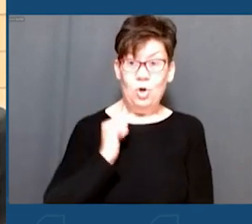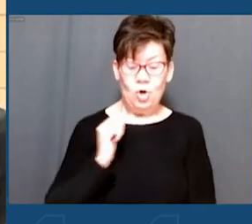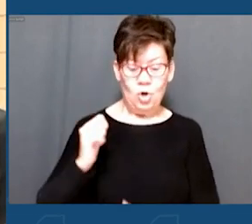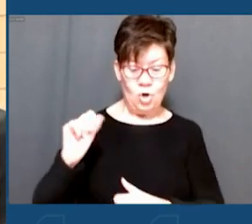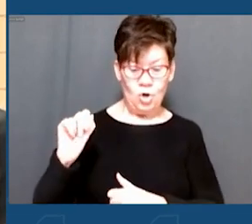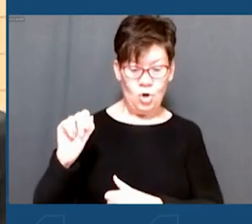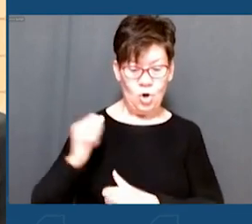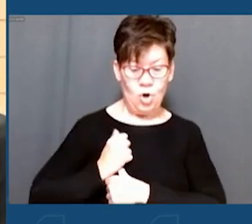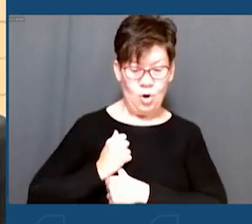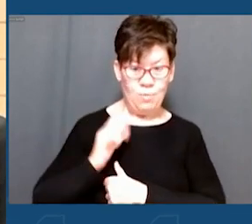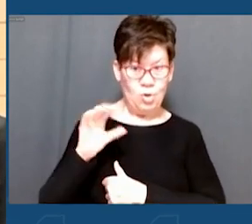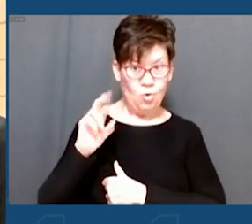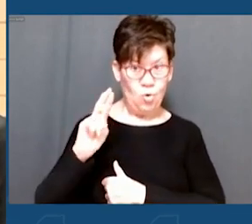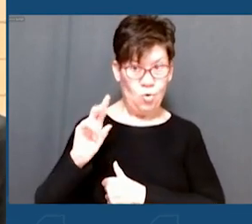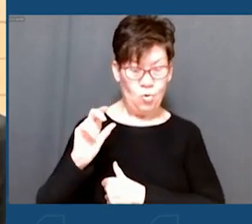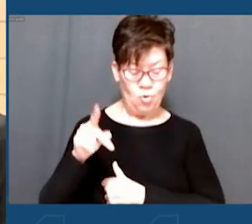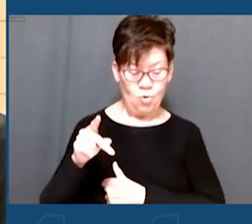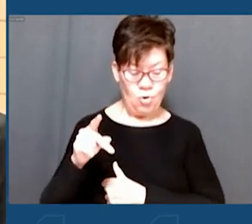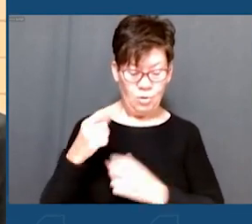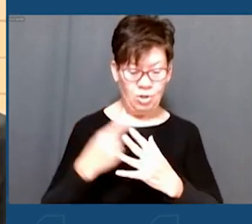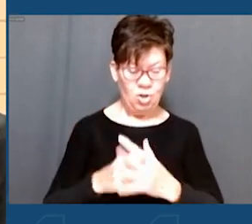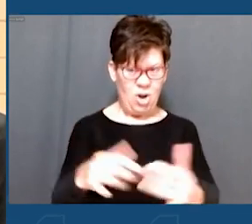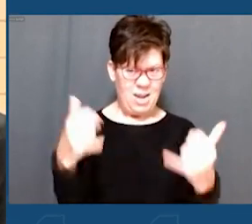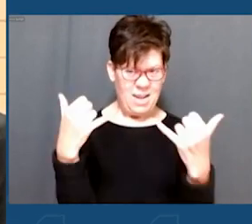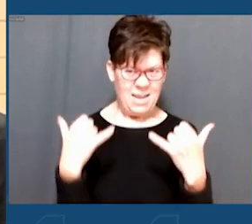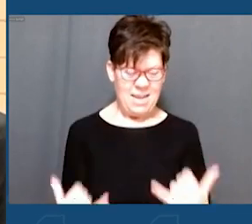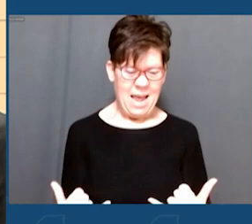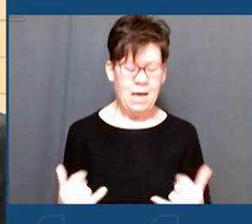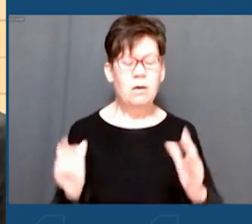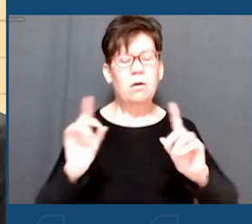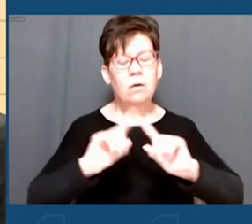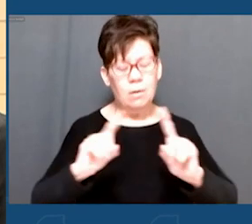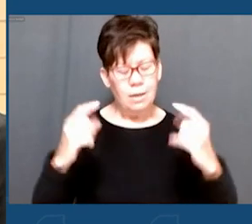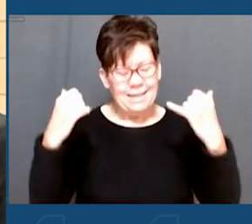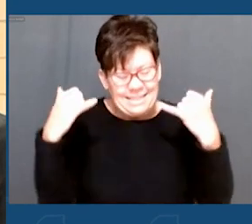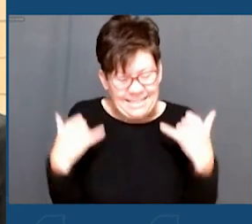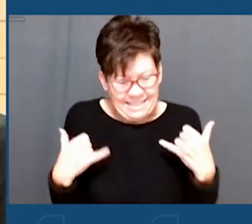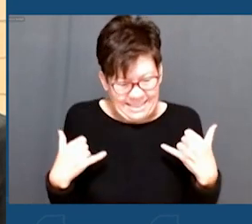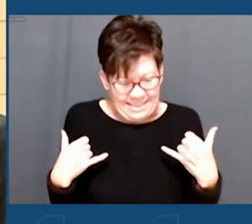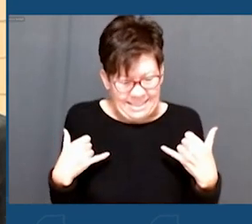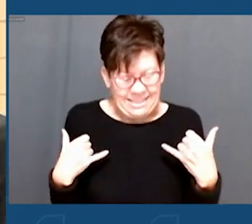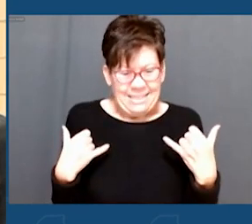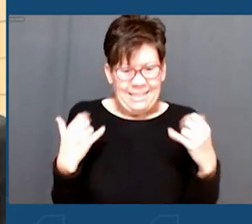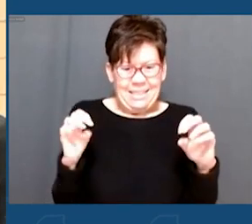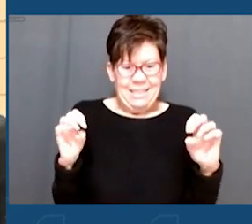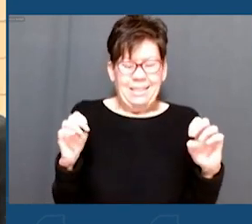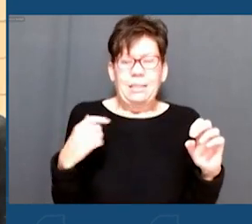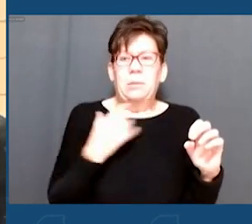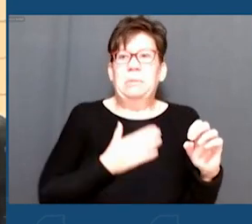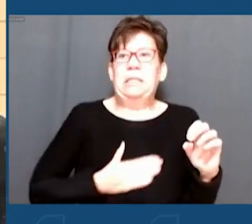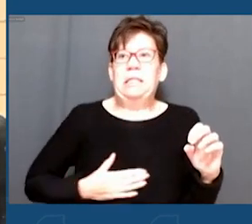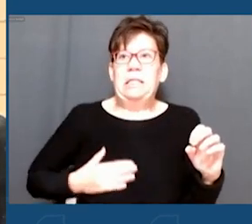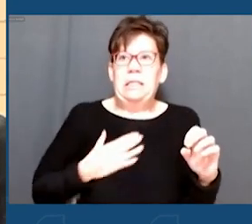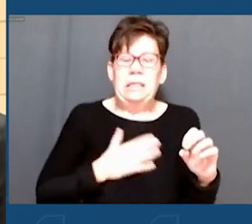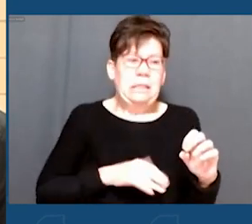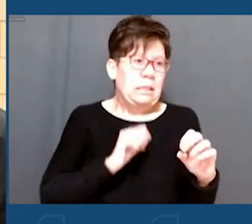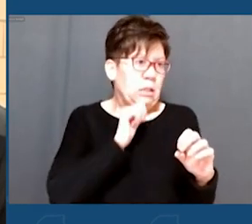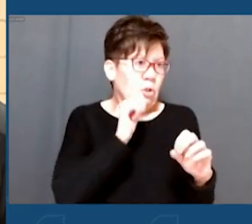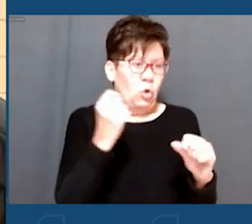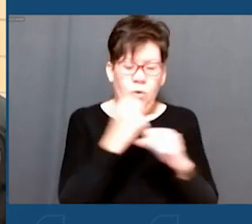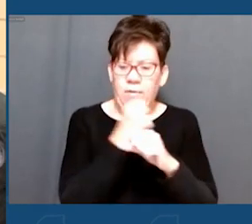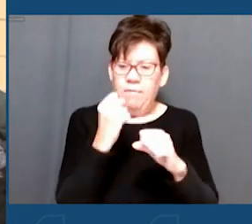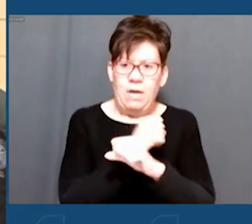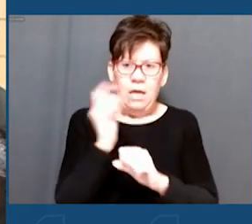to residents in the short term who are dealing with the current crisis is to please don't fight this alone. You can come